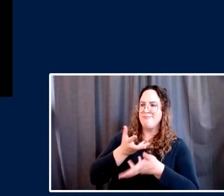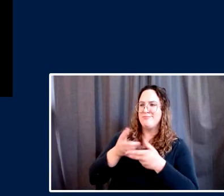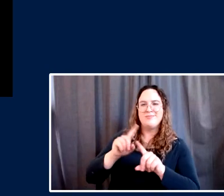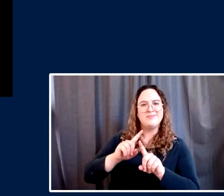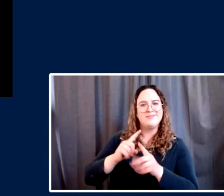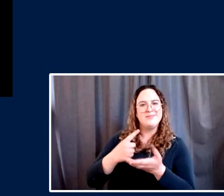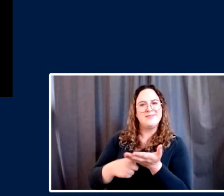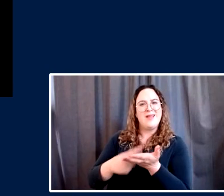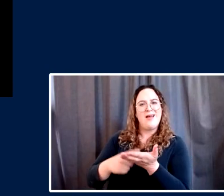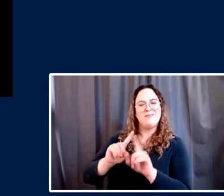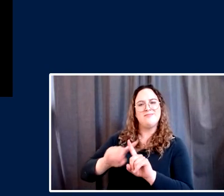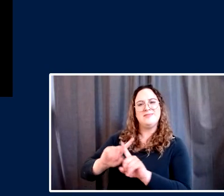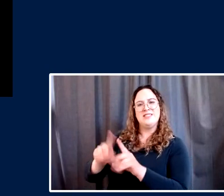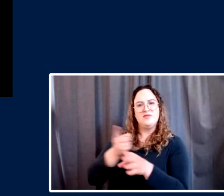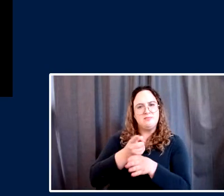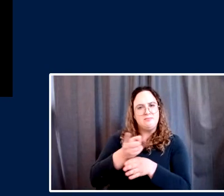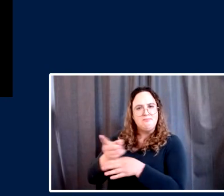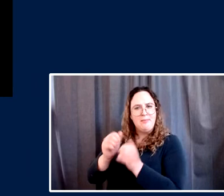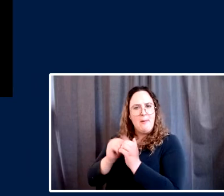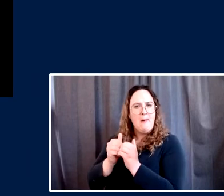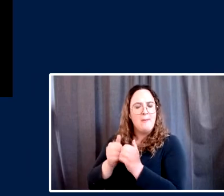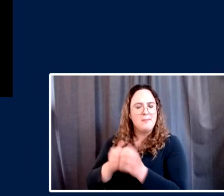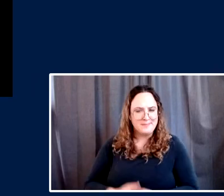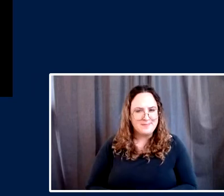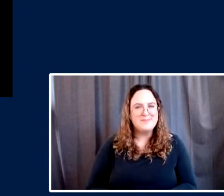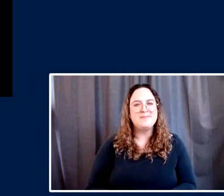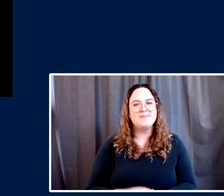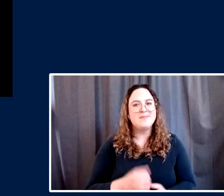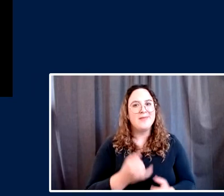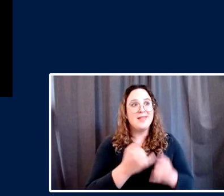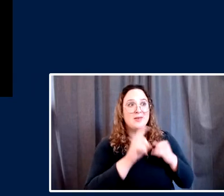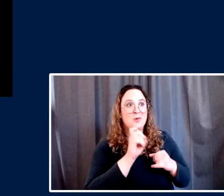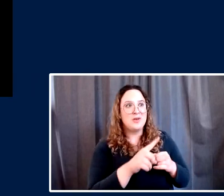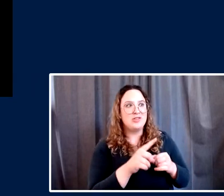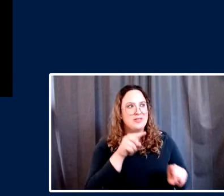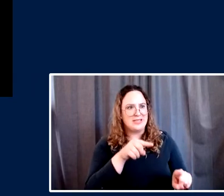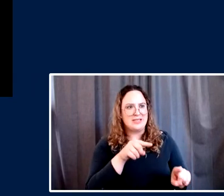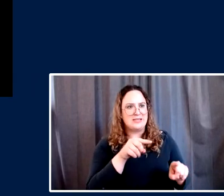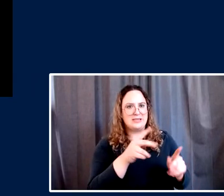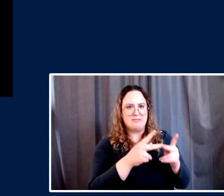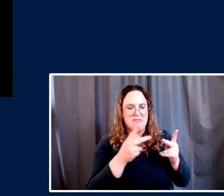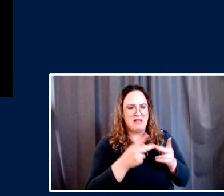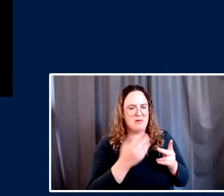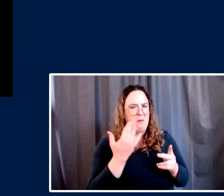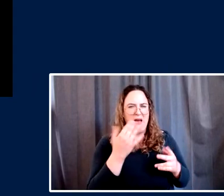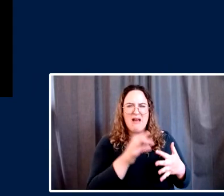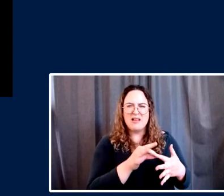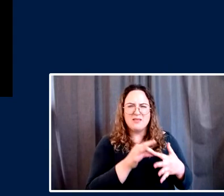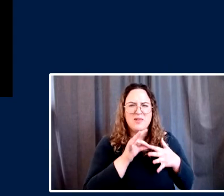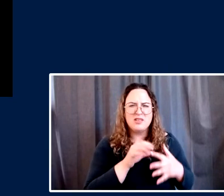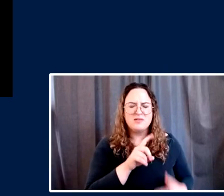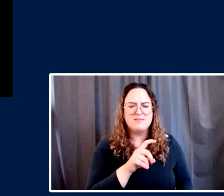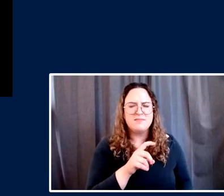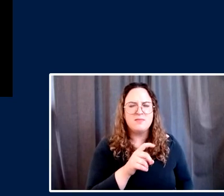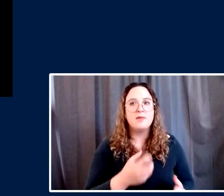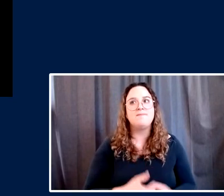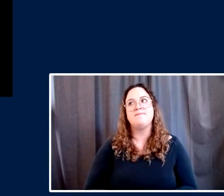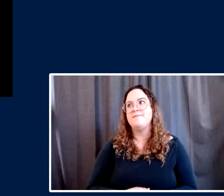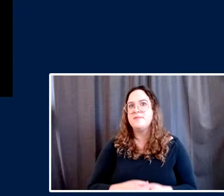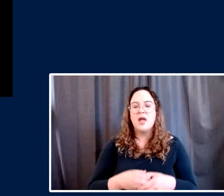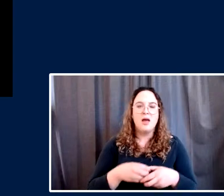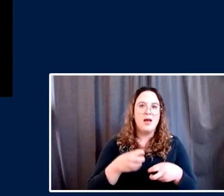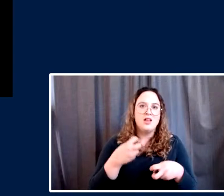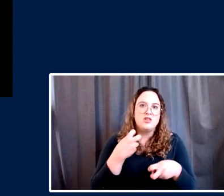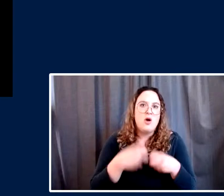One more question for you, George. Really, what makes this place so special? Well, it's hard to tell just by looking